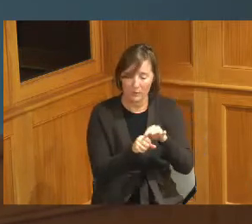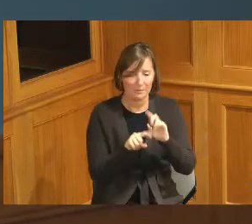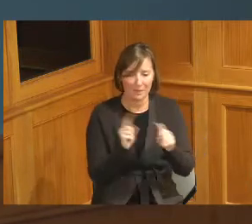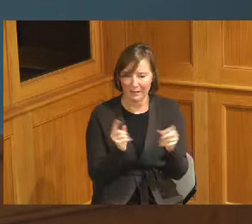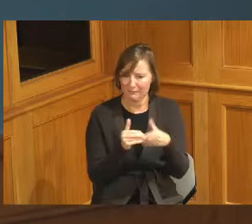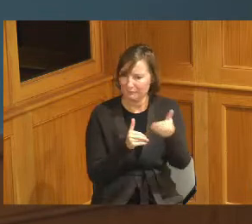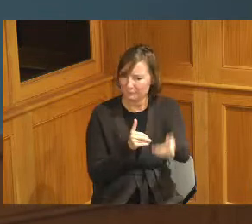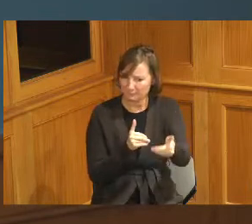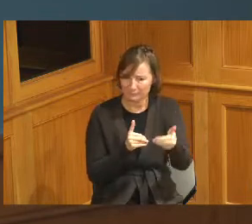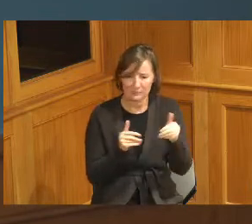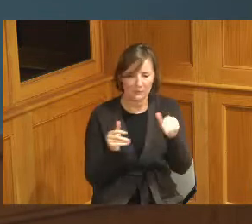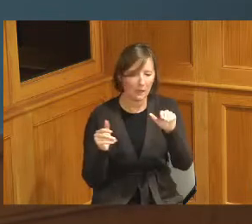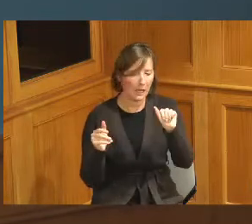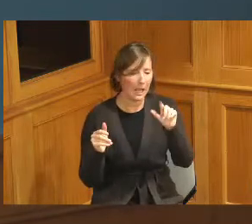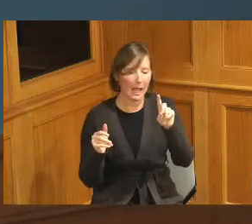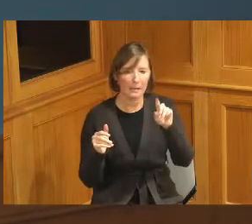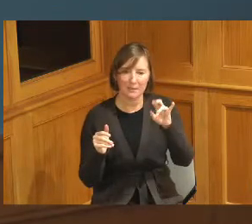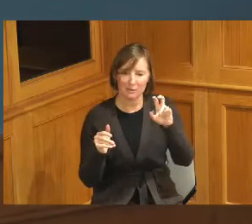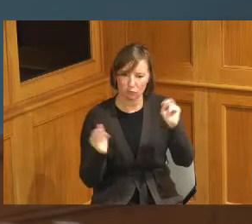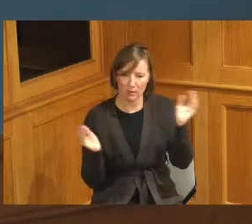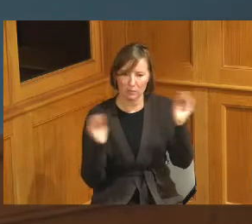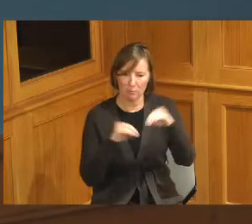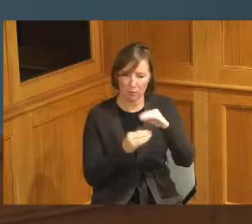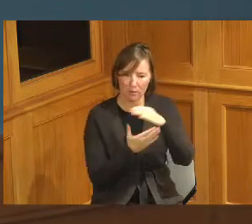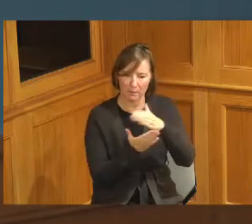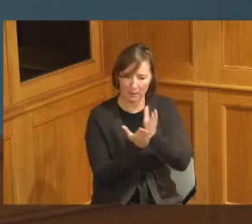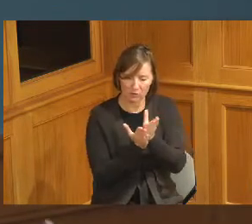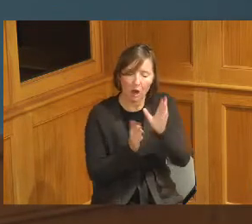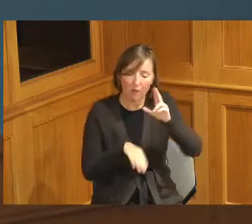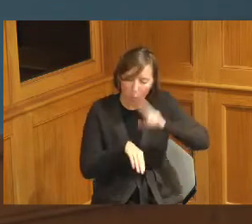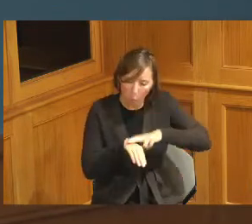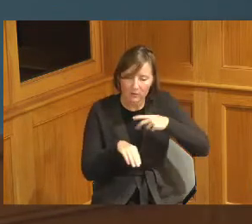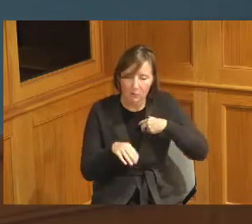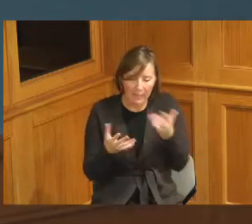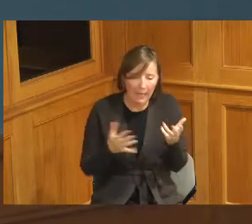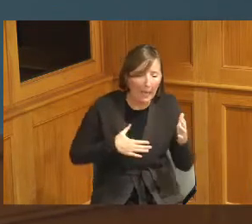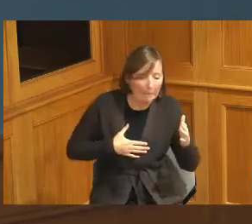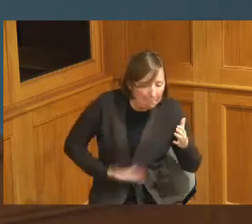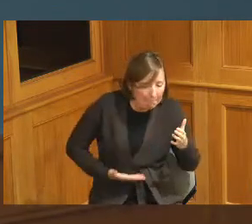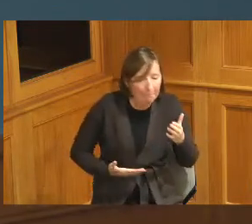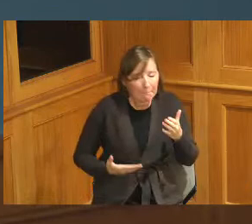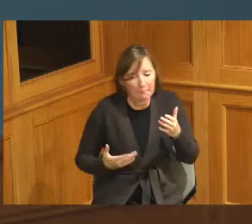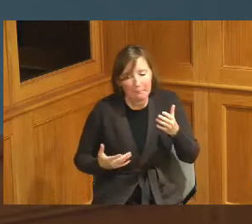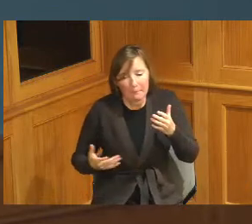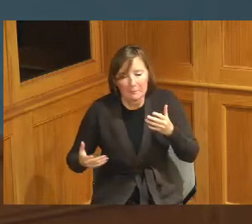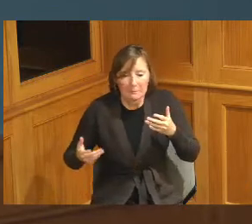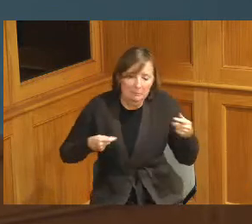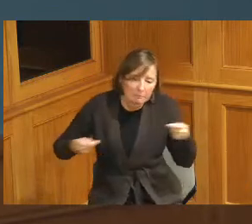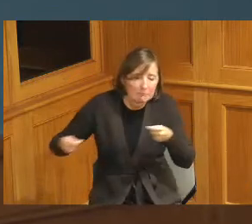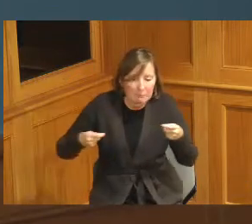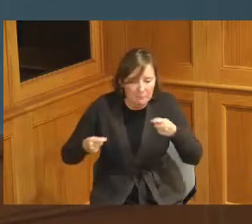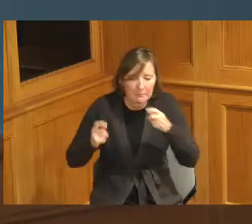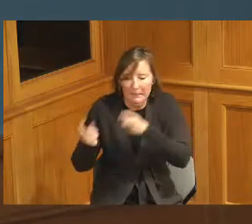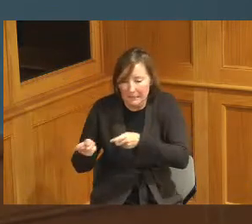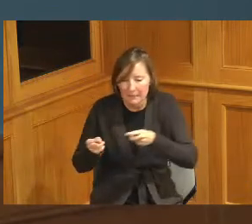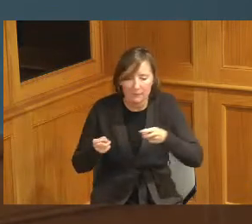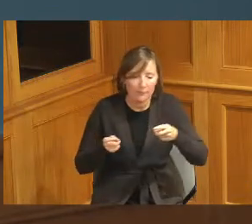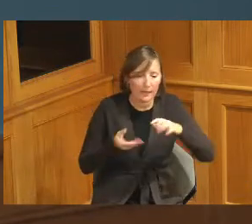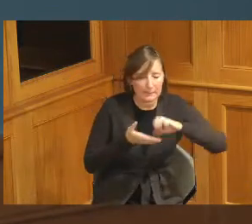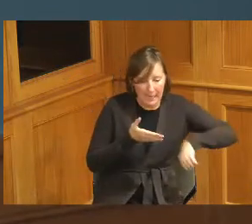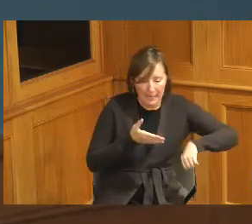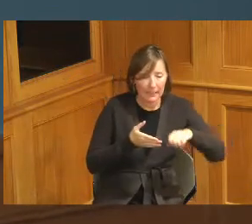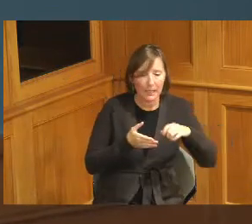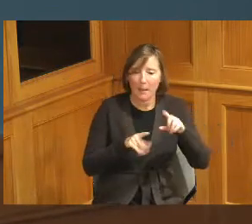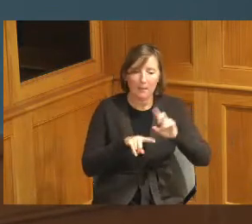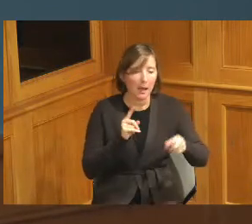to put our own, put our budgets together, and it's a give and take. But once we come to a conclusion, what I don't like is when we come to